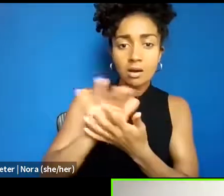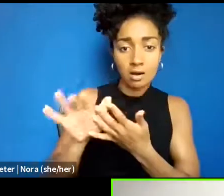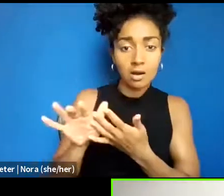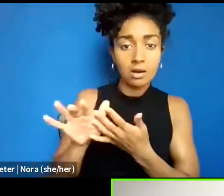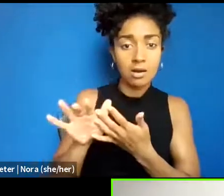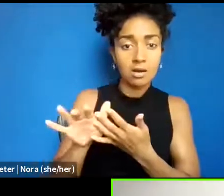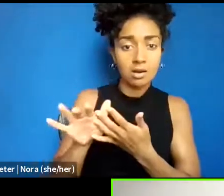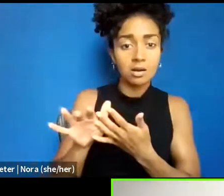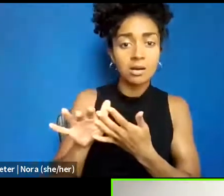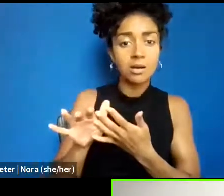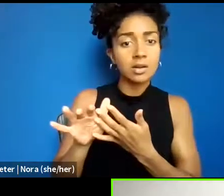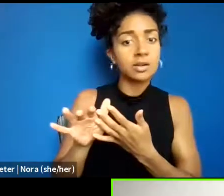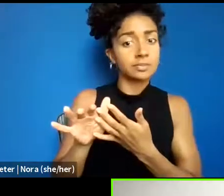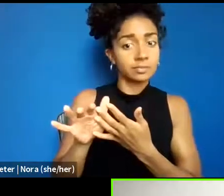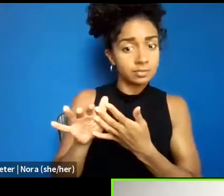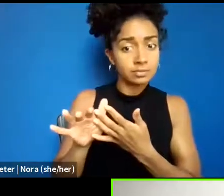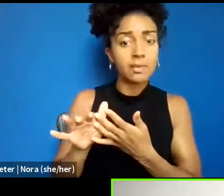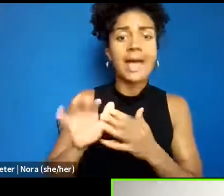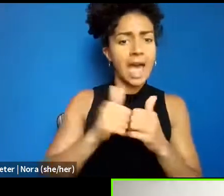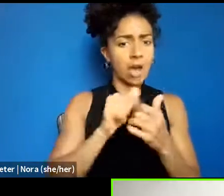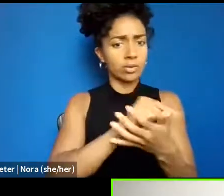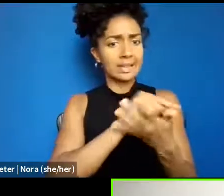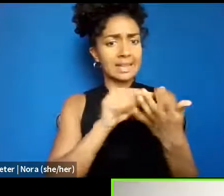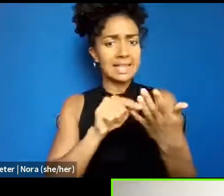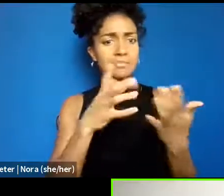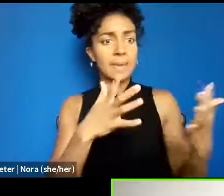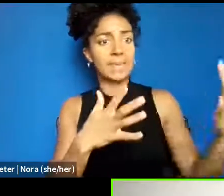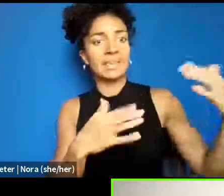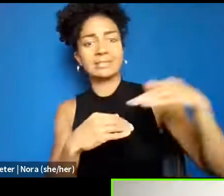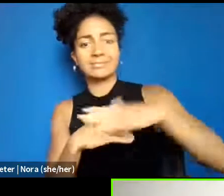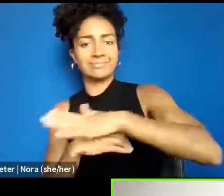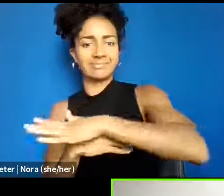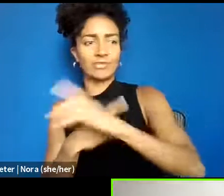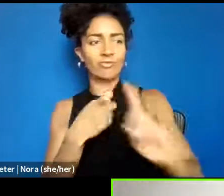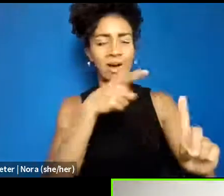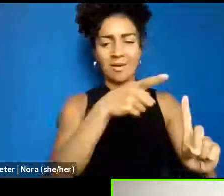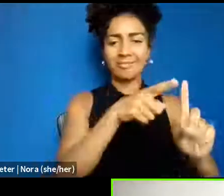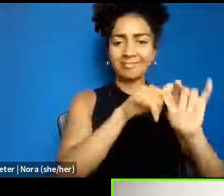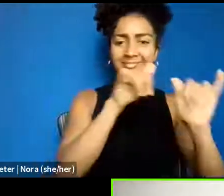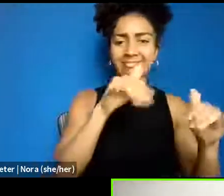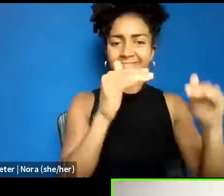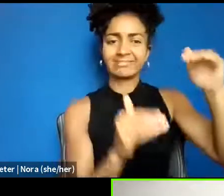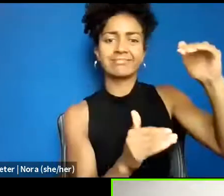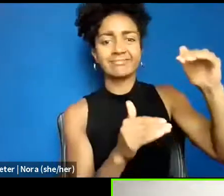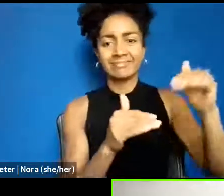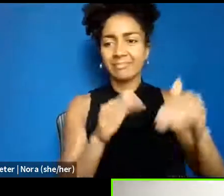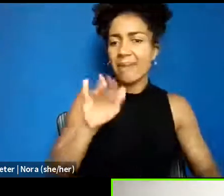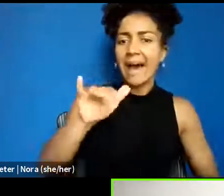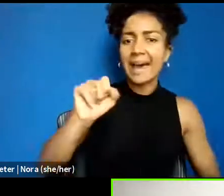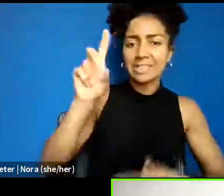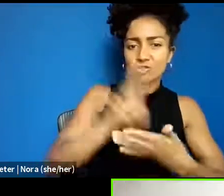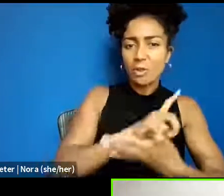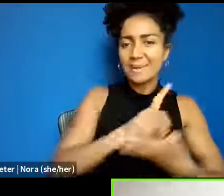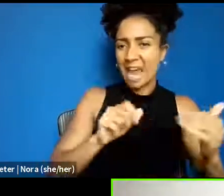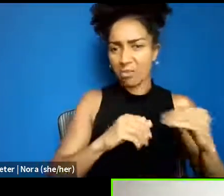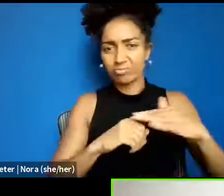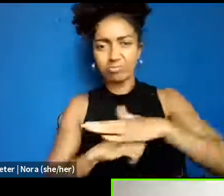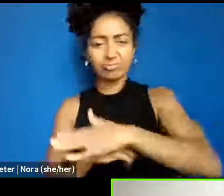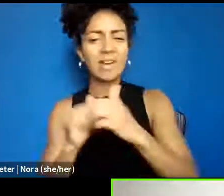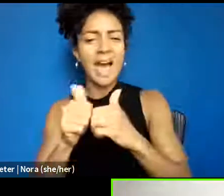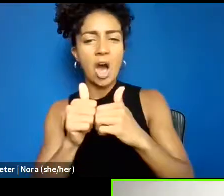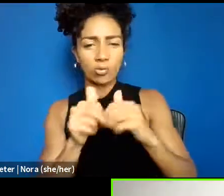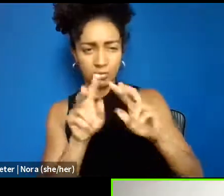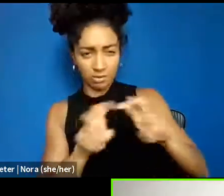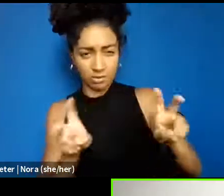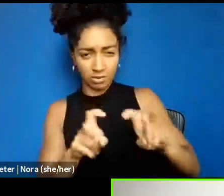to these behaviors and these biases? What's the evaluation, the performance evaluation process that you have? What's the policies that